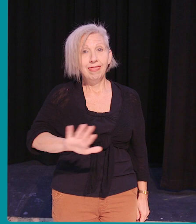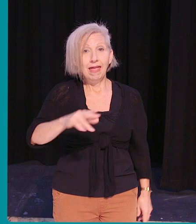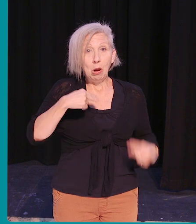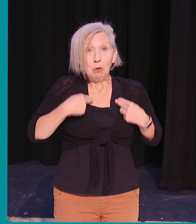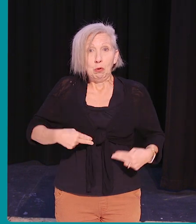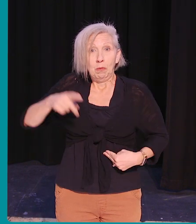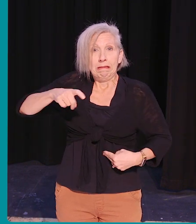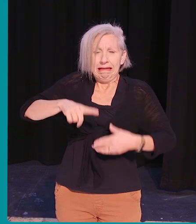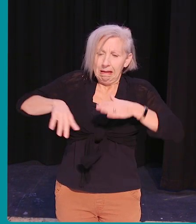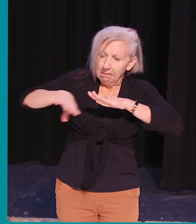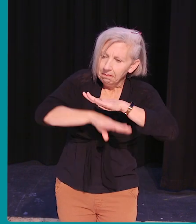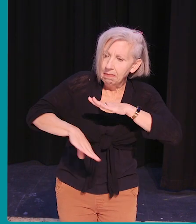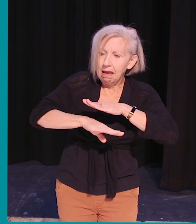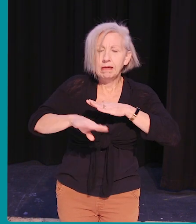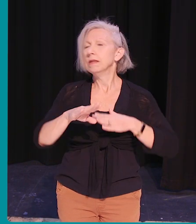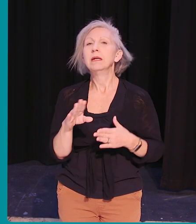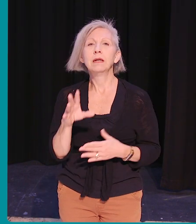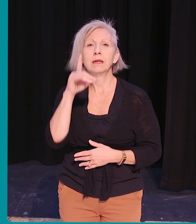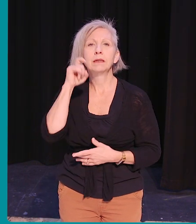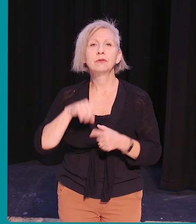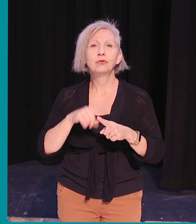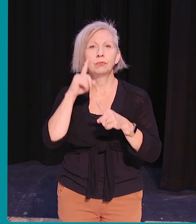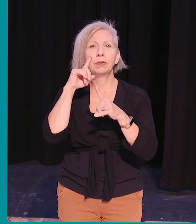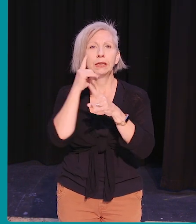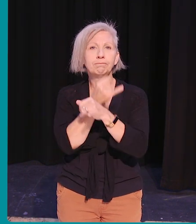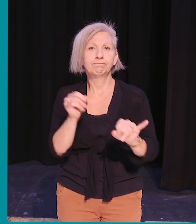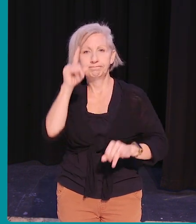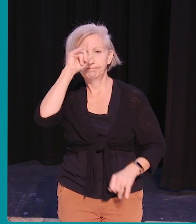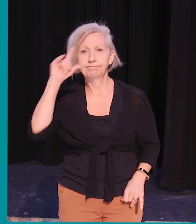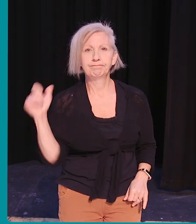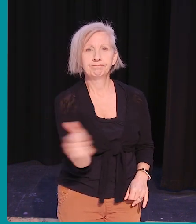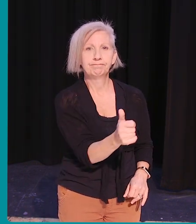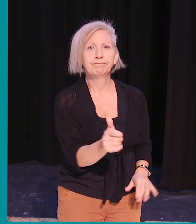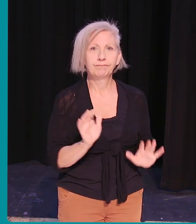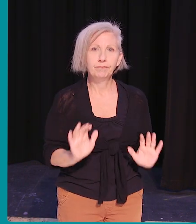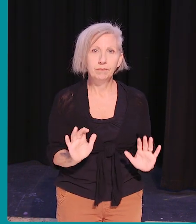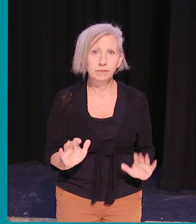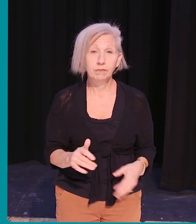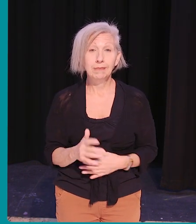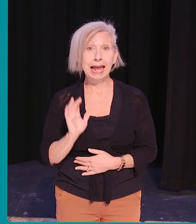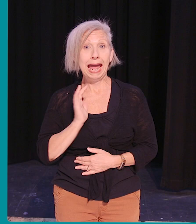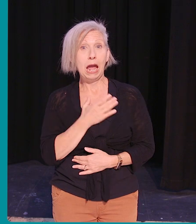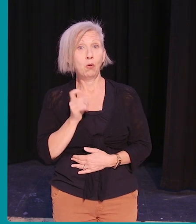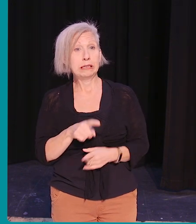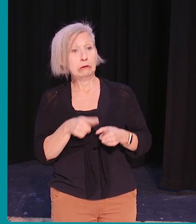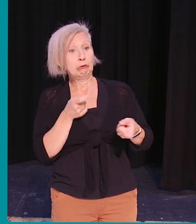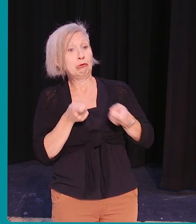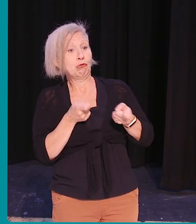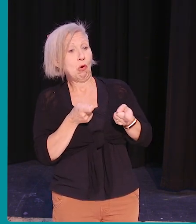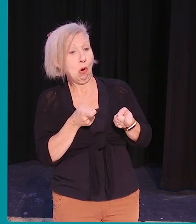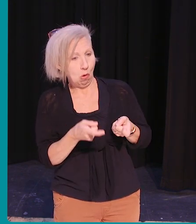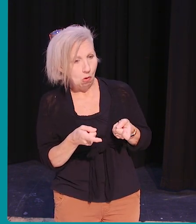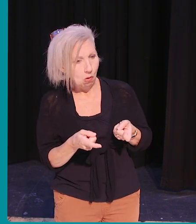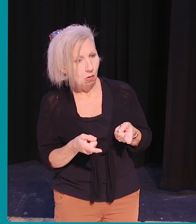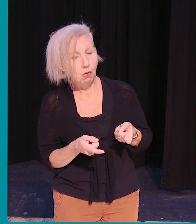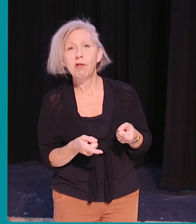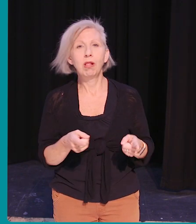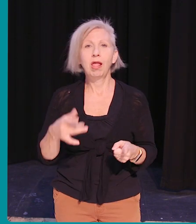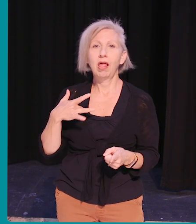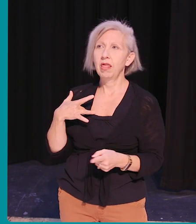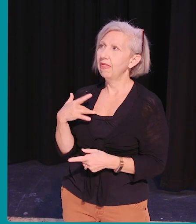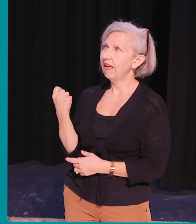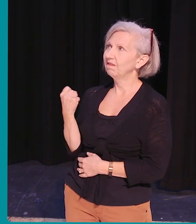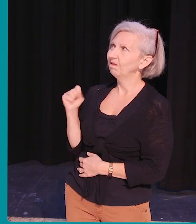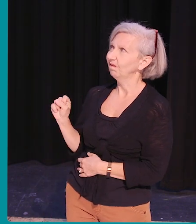needs because of our needs for control and compliance. But when we give kids more control and ownership, when we give them more voice and choice, we get huge motivation